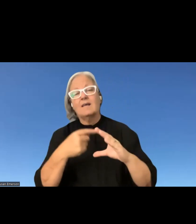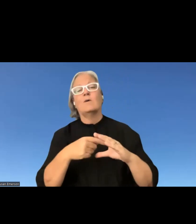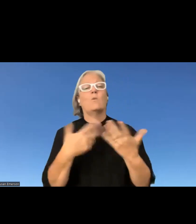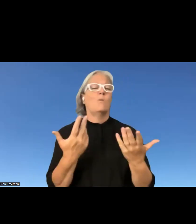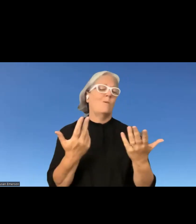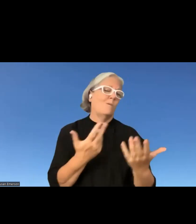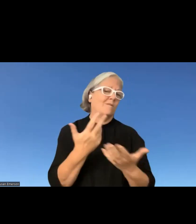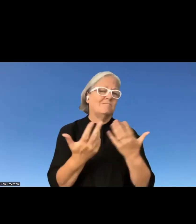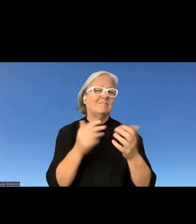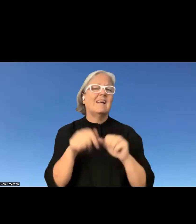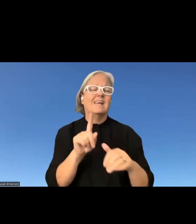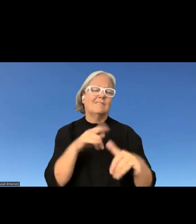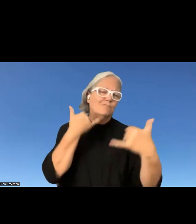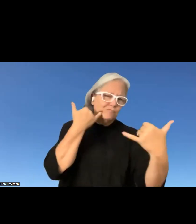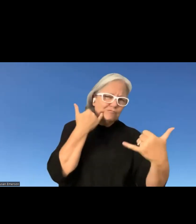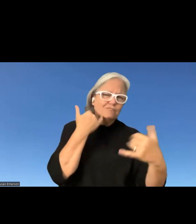call that Robin just